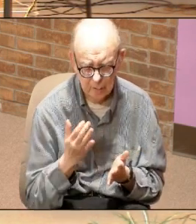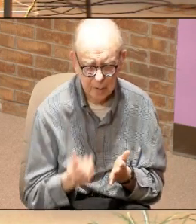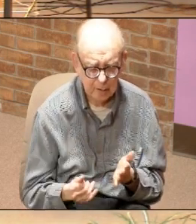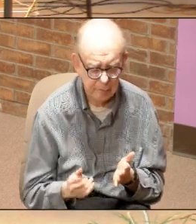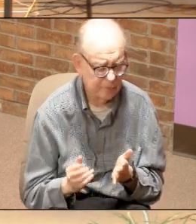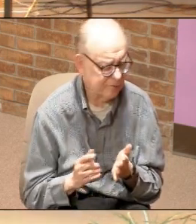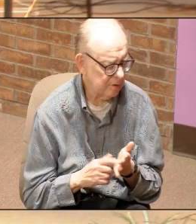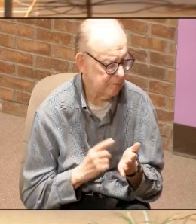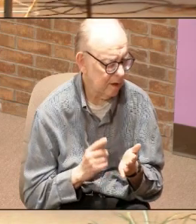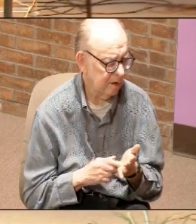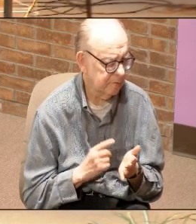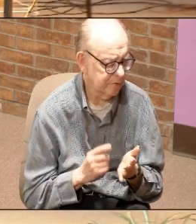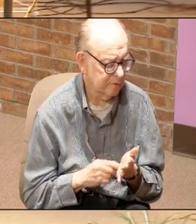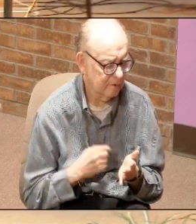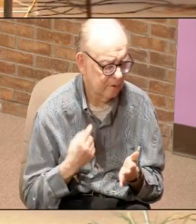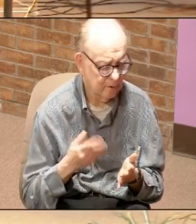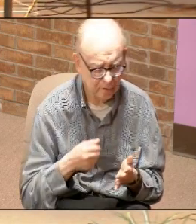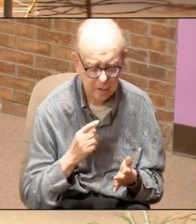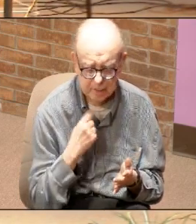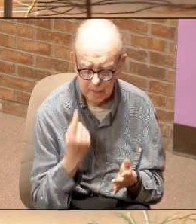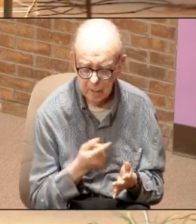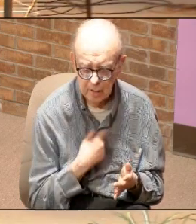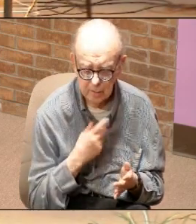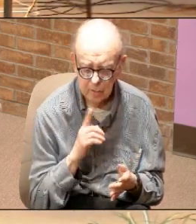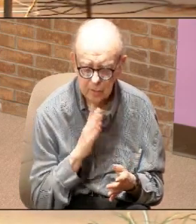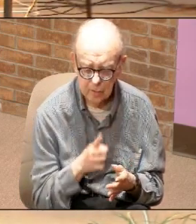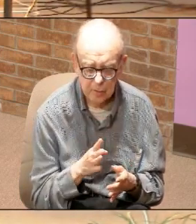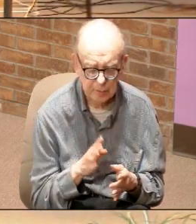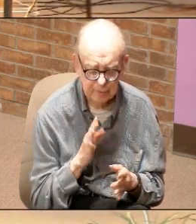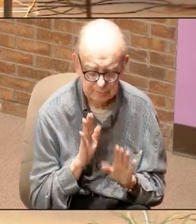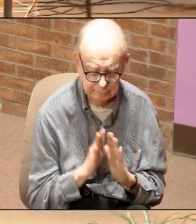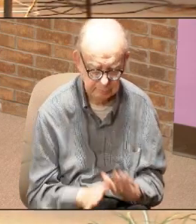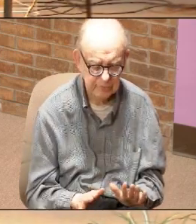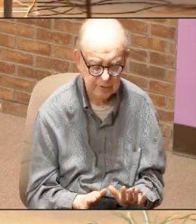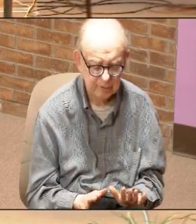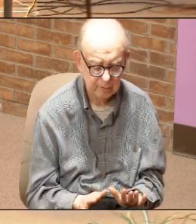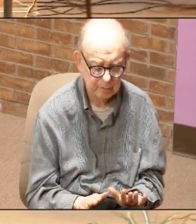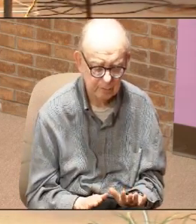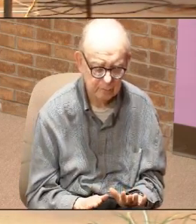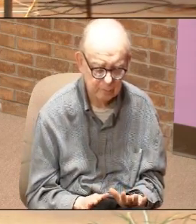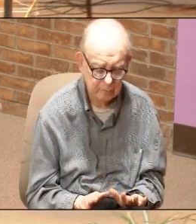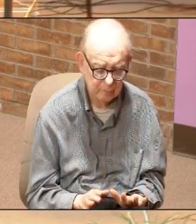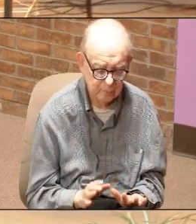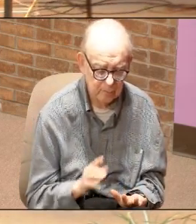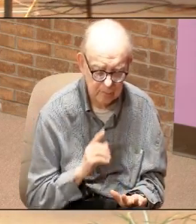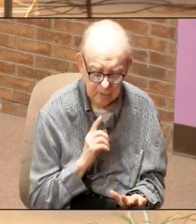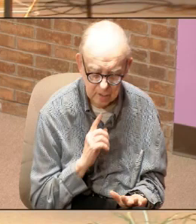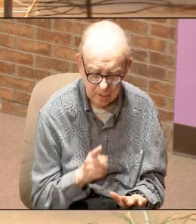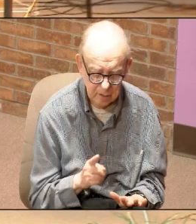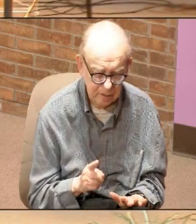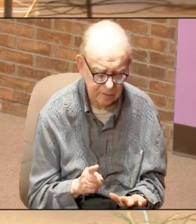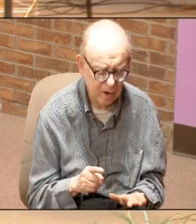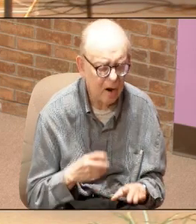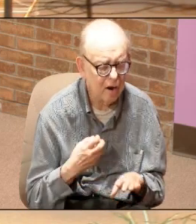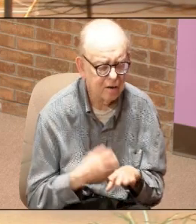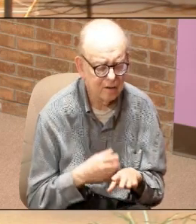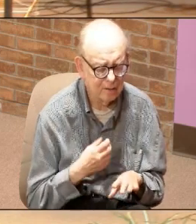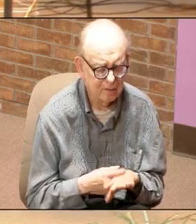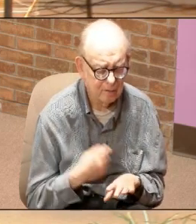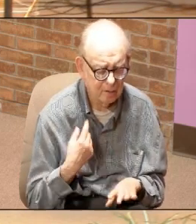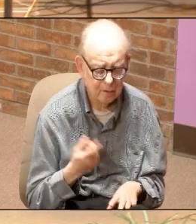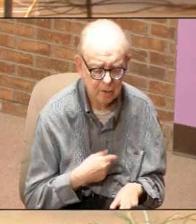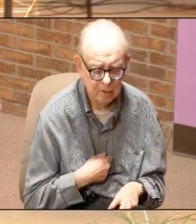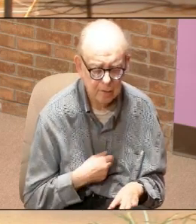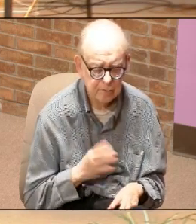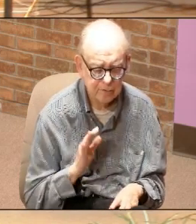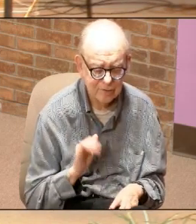Because sometimes God tells us to be still. And it's really awkward for us